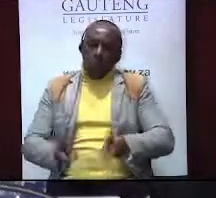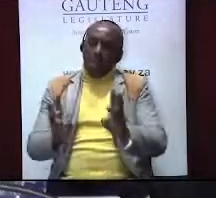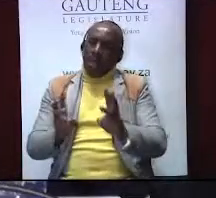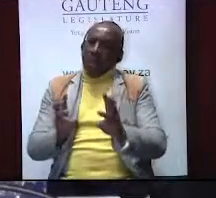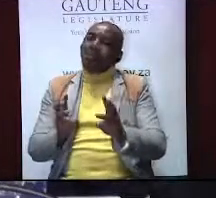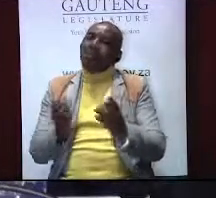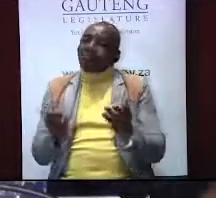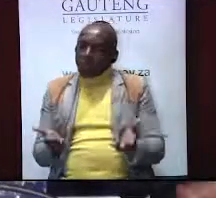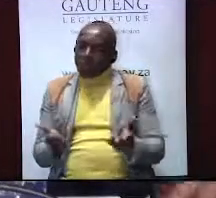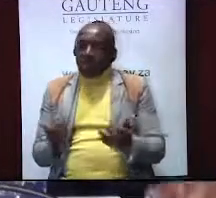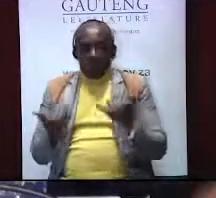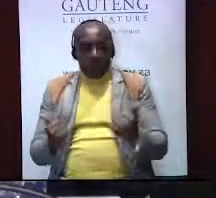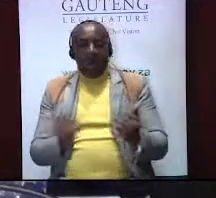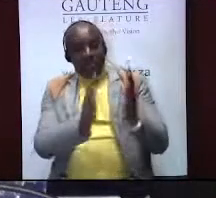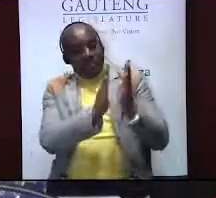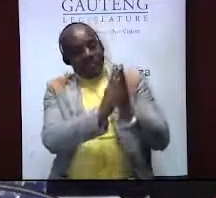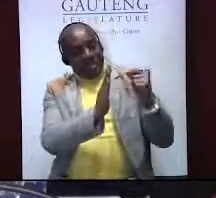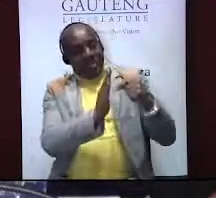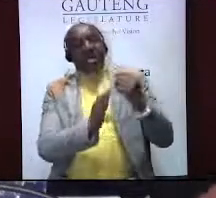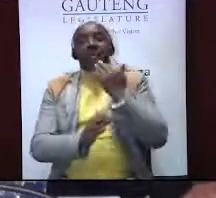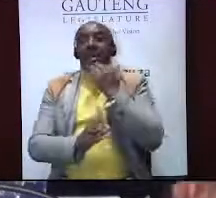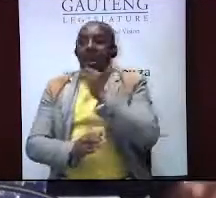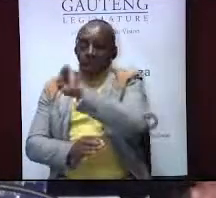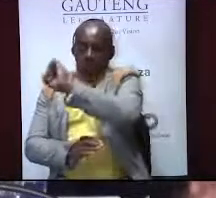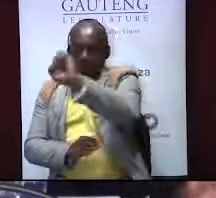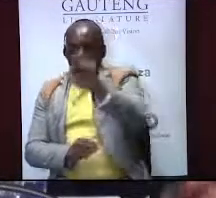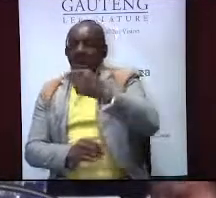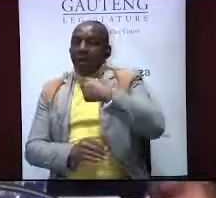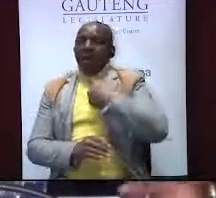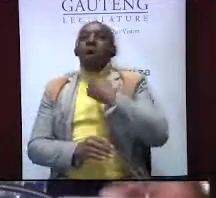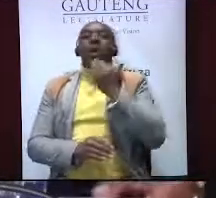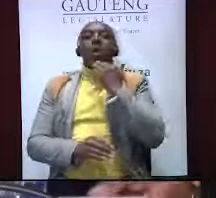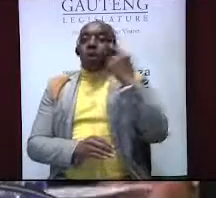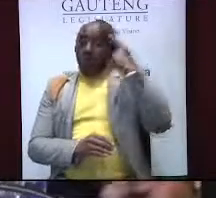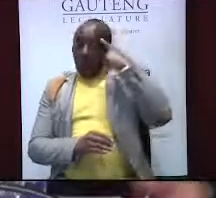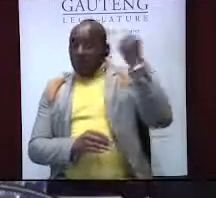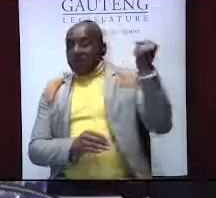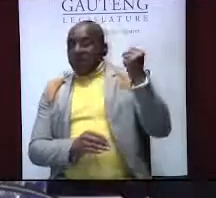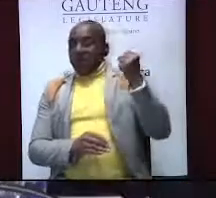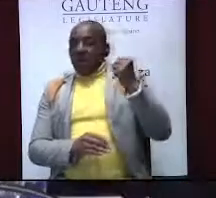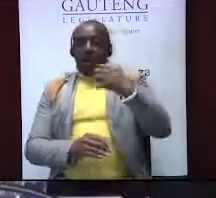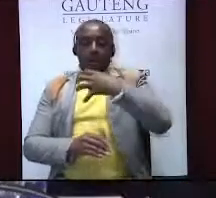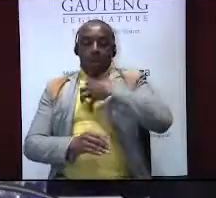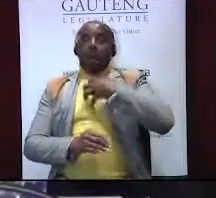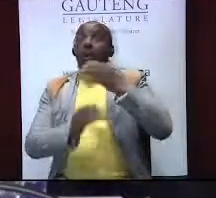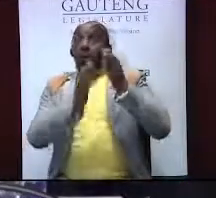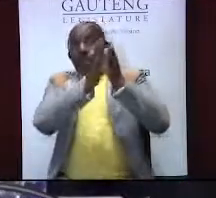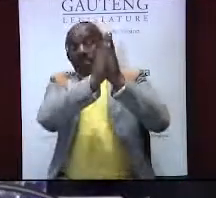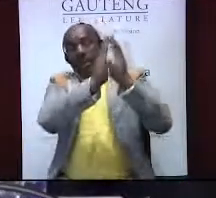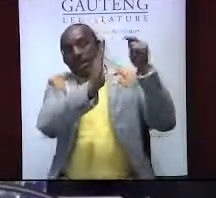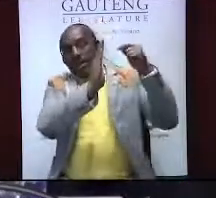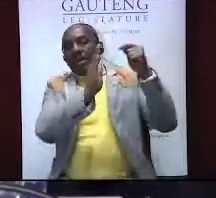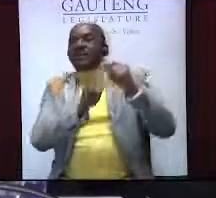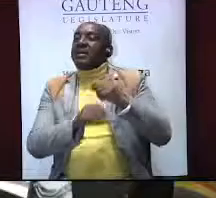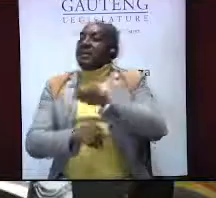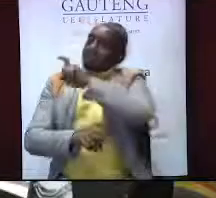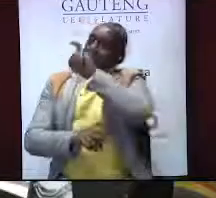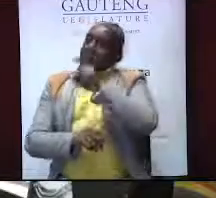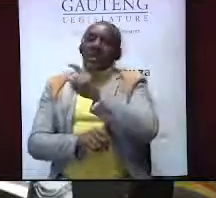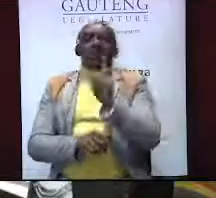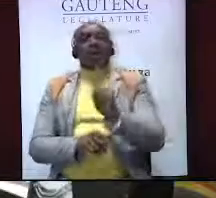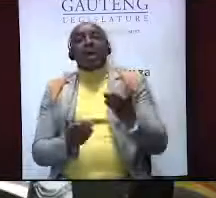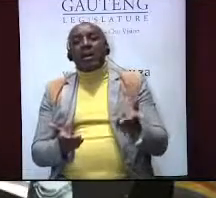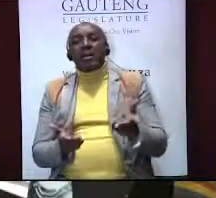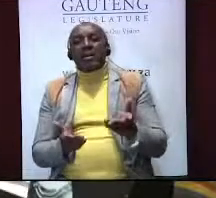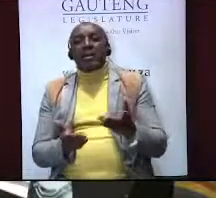Hallelujah. So the church is you and me who believe in Christ, our Lord and Savior. The question is,